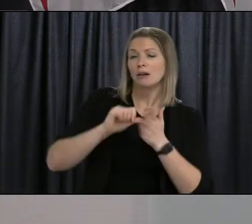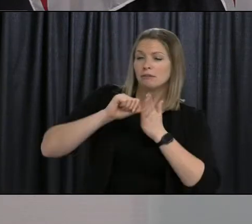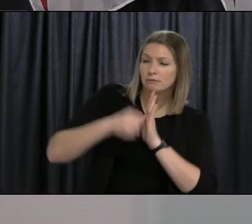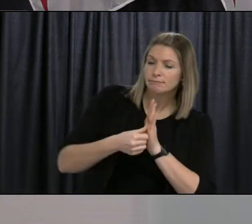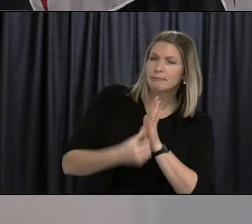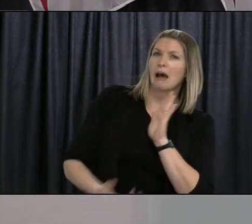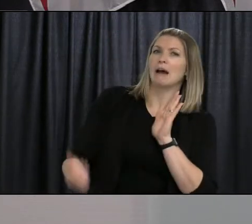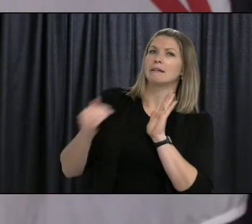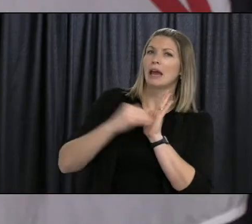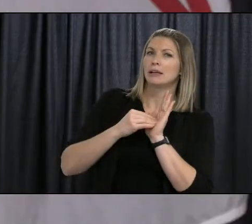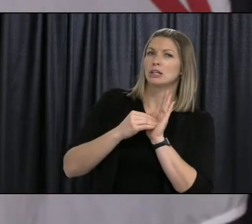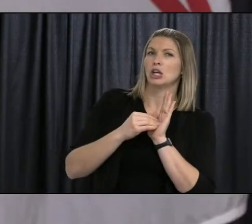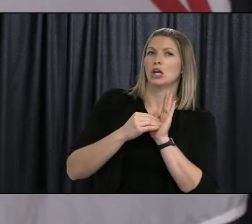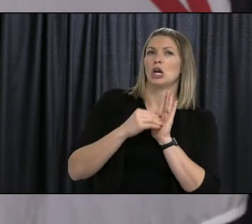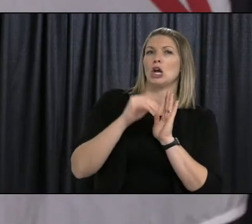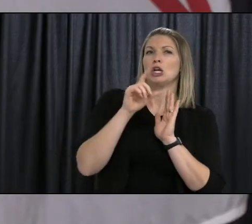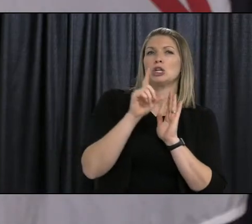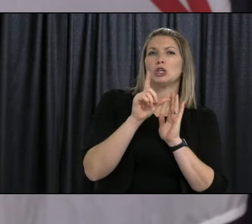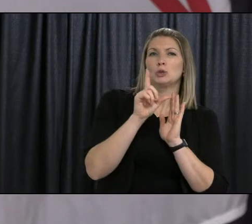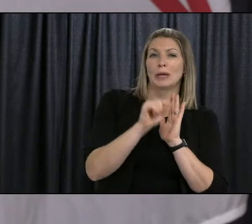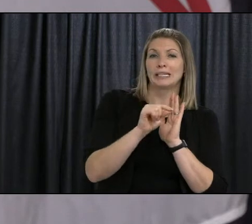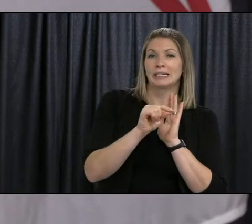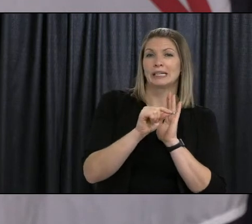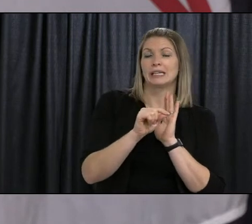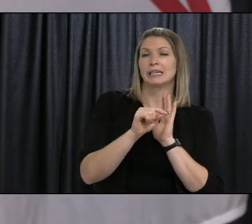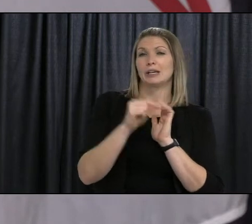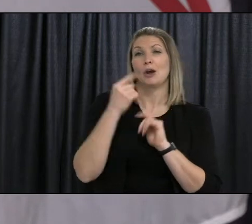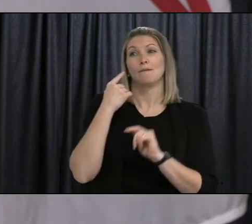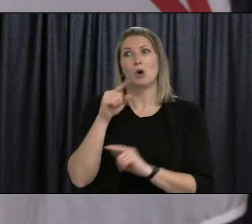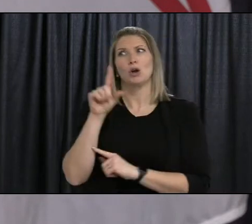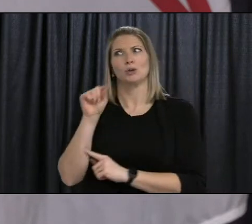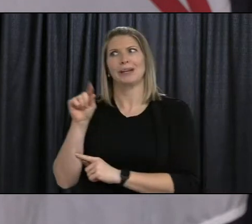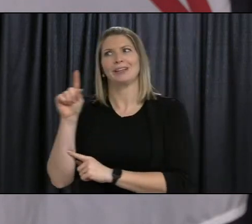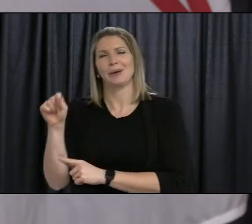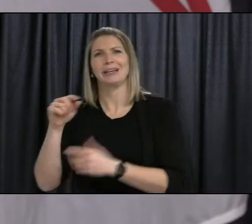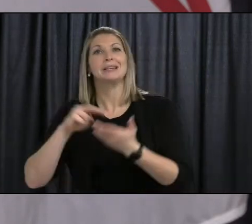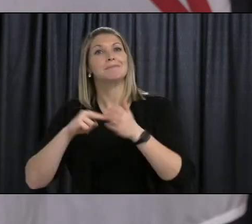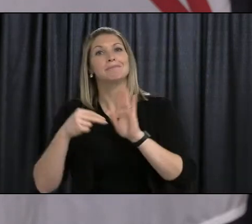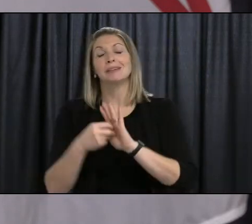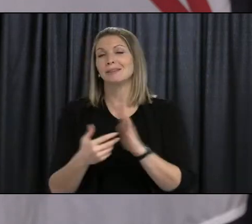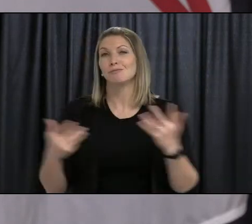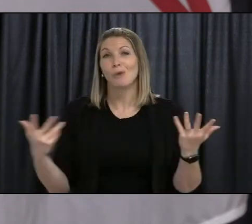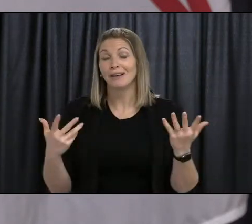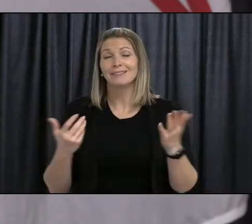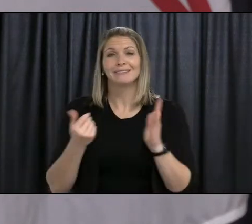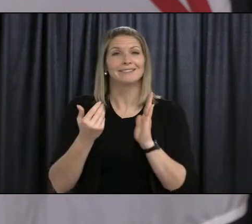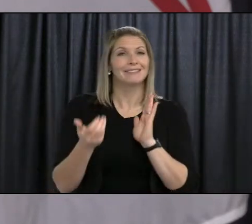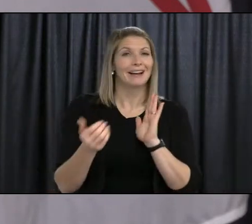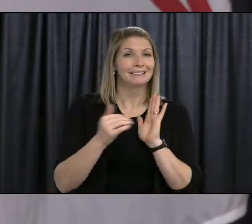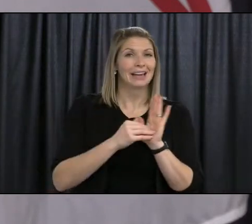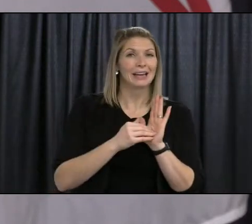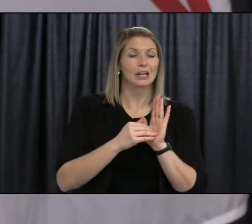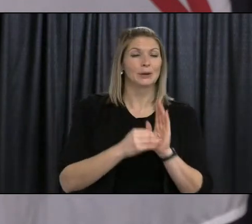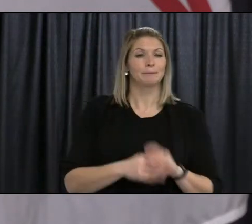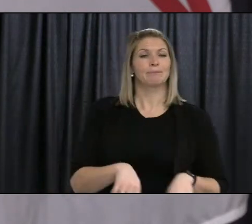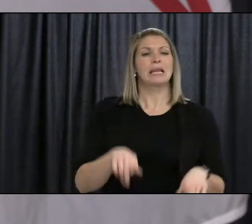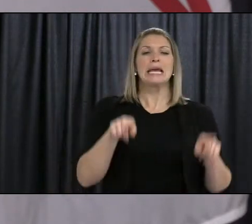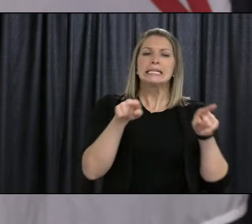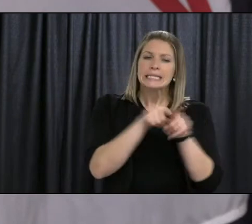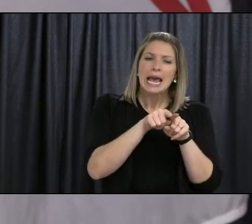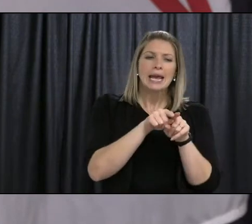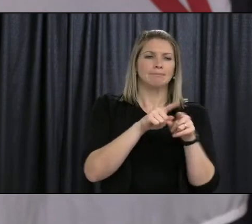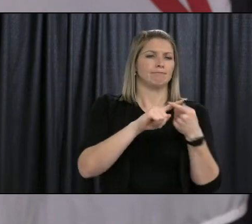for 2020? So what 20 for 2020 means is that you have 20 close,